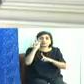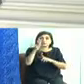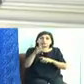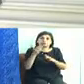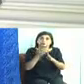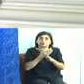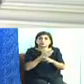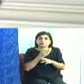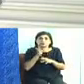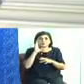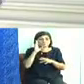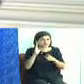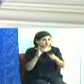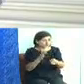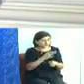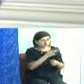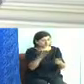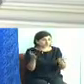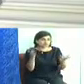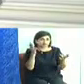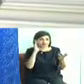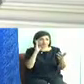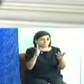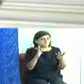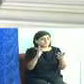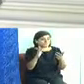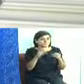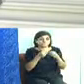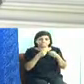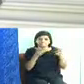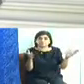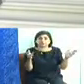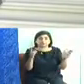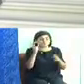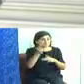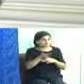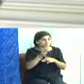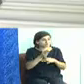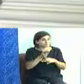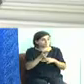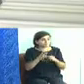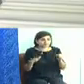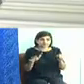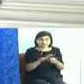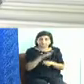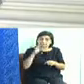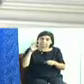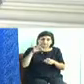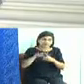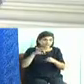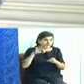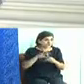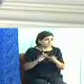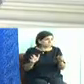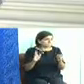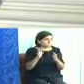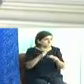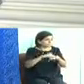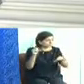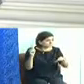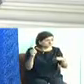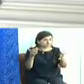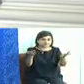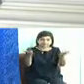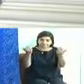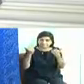you would issue your historic unanimous call to have him come and be your